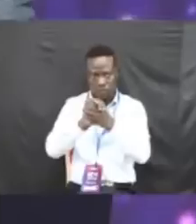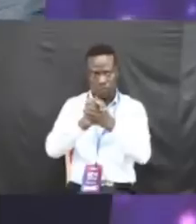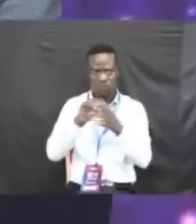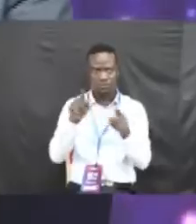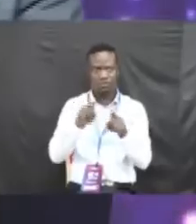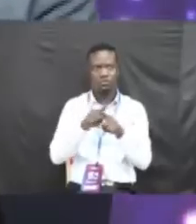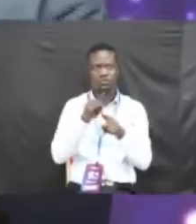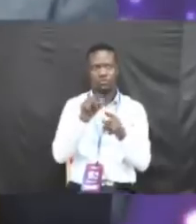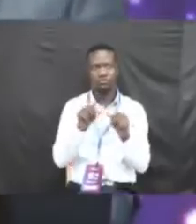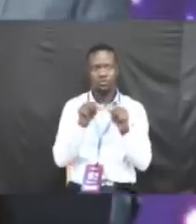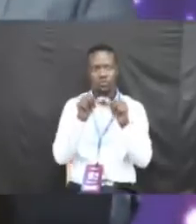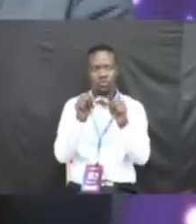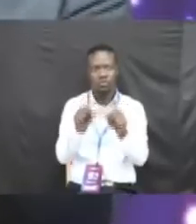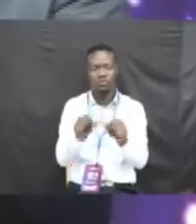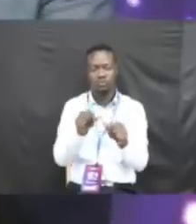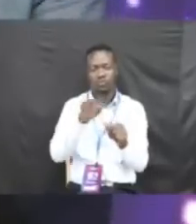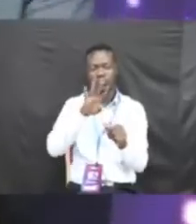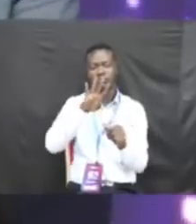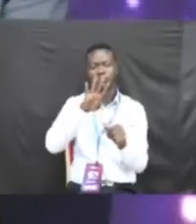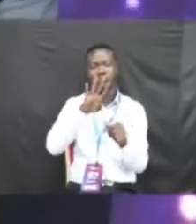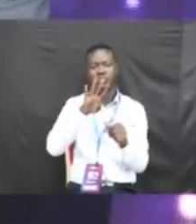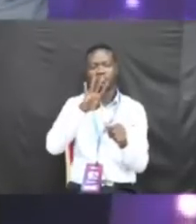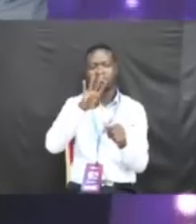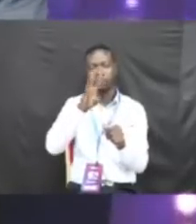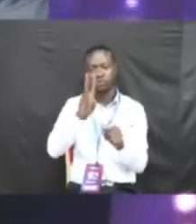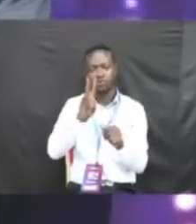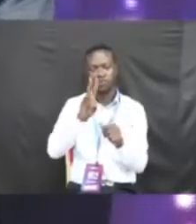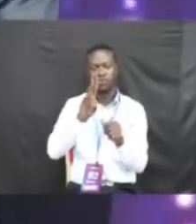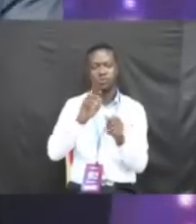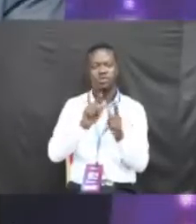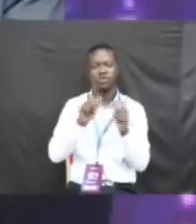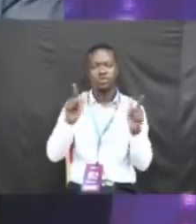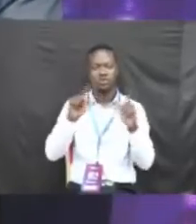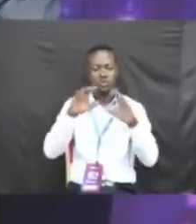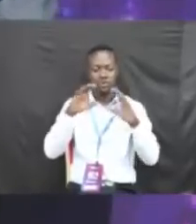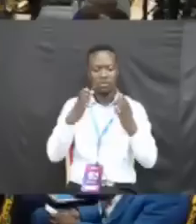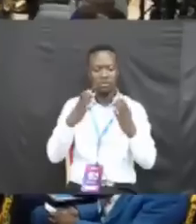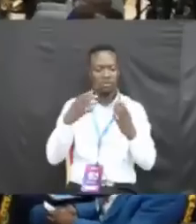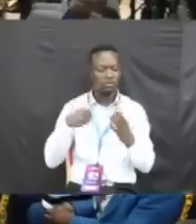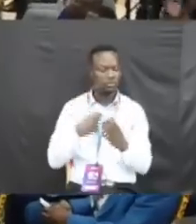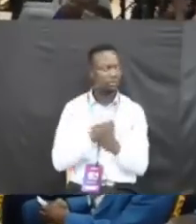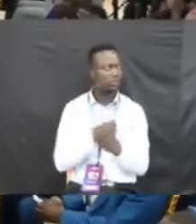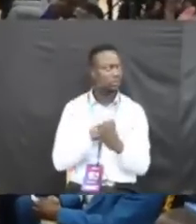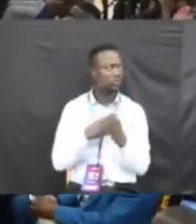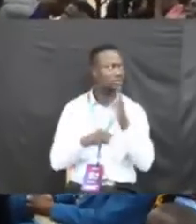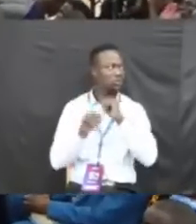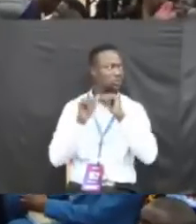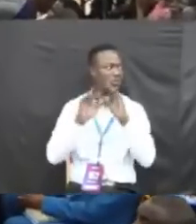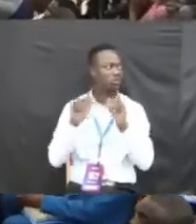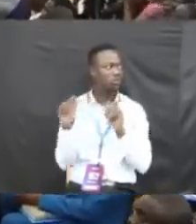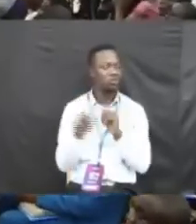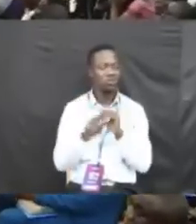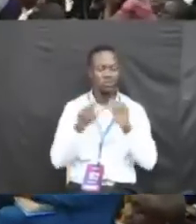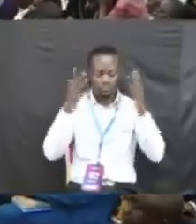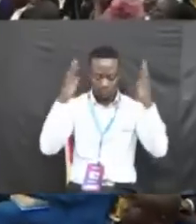as you go through the 46th general council meeting. God bless you all.